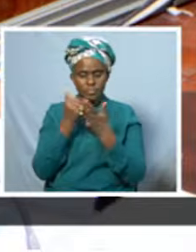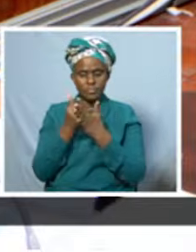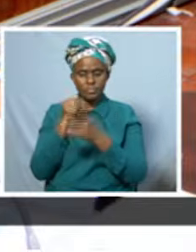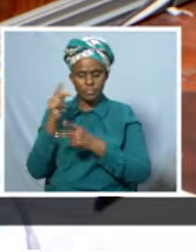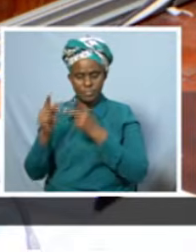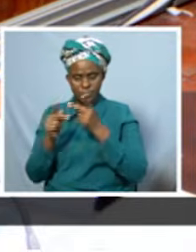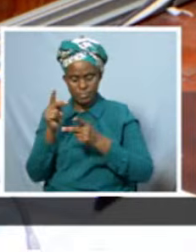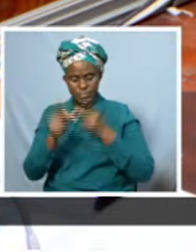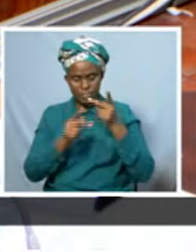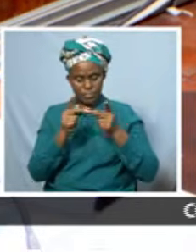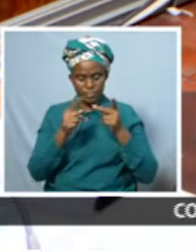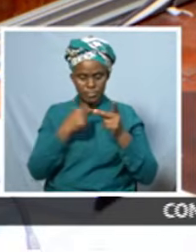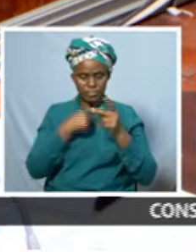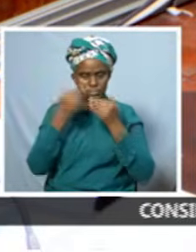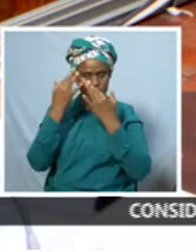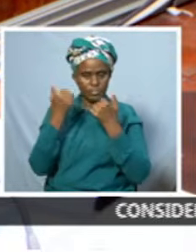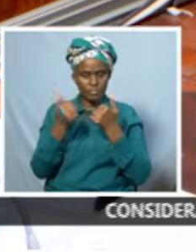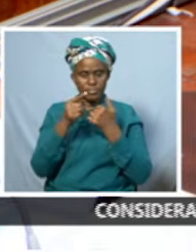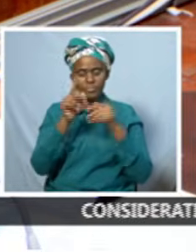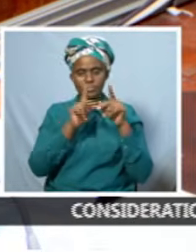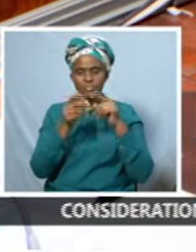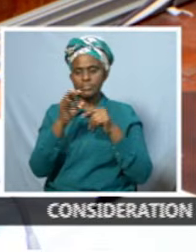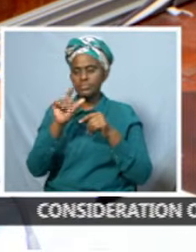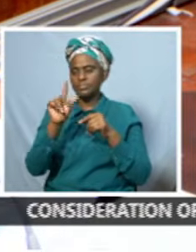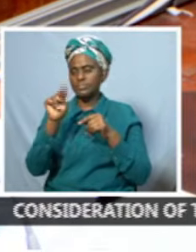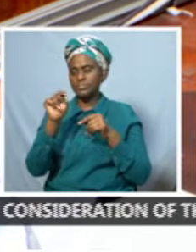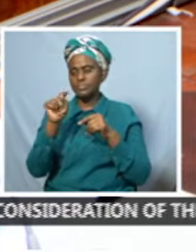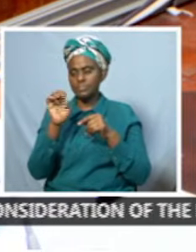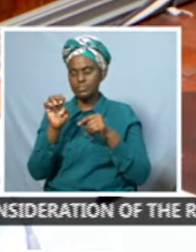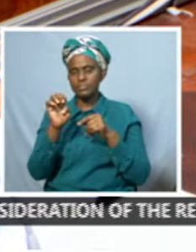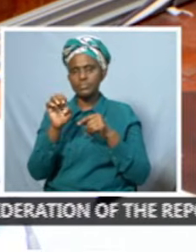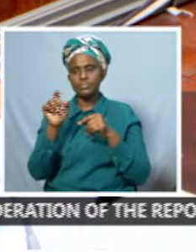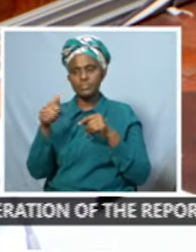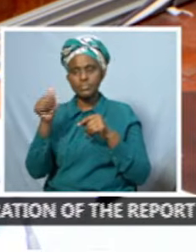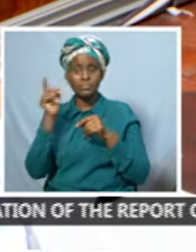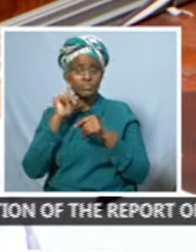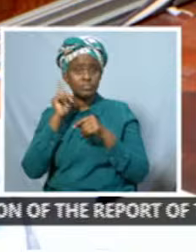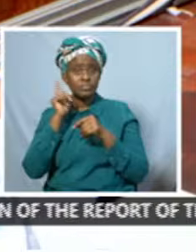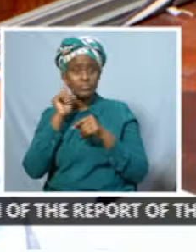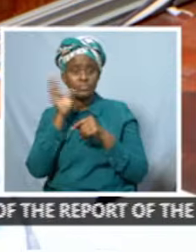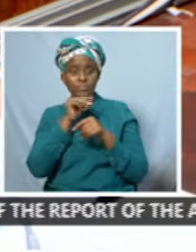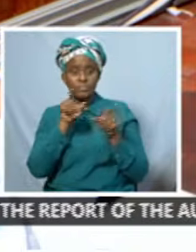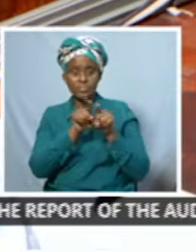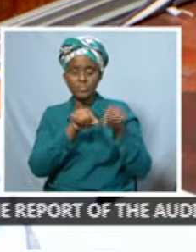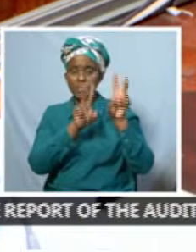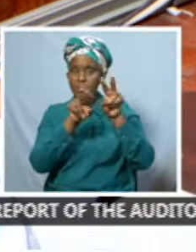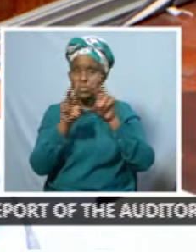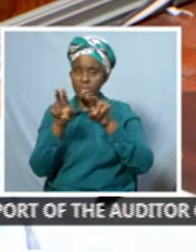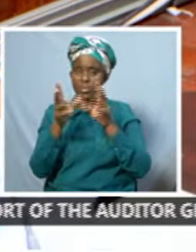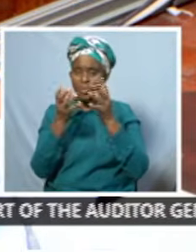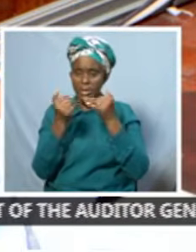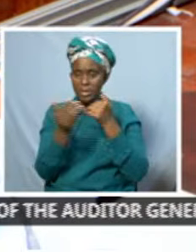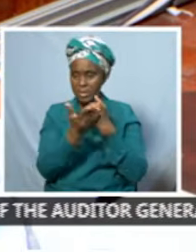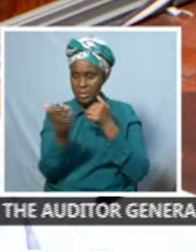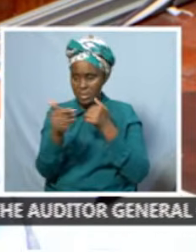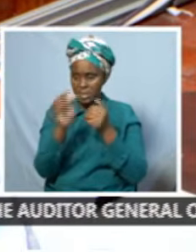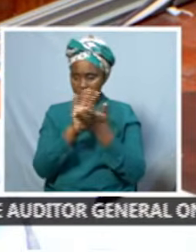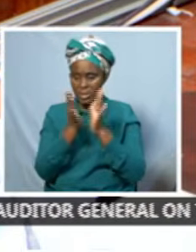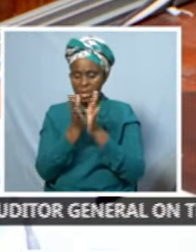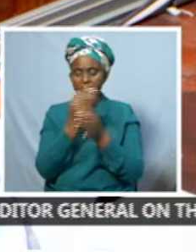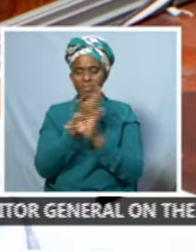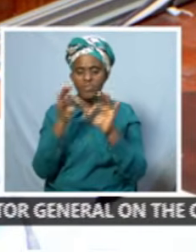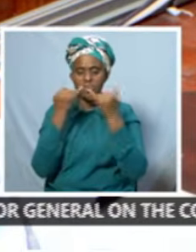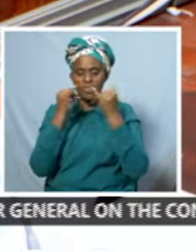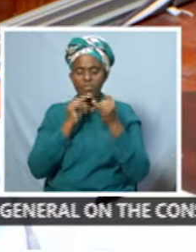process. That I hope the people of LUNTE, they are listening and watching. We want them to be free to